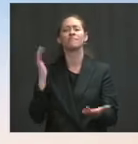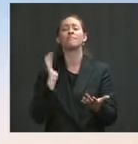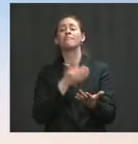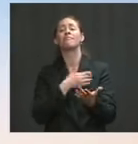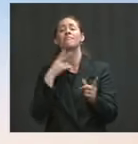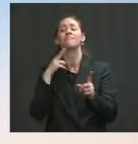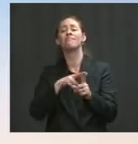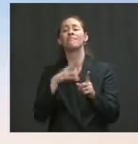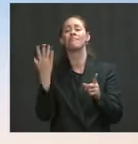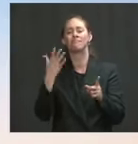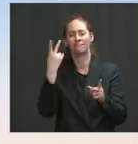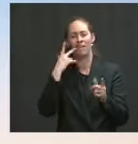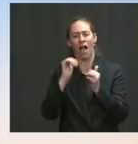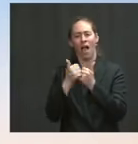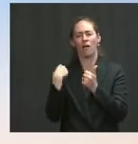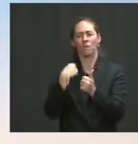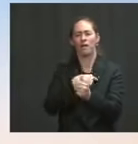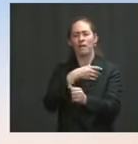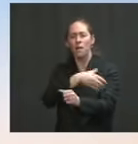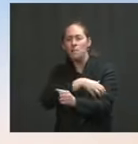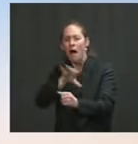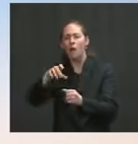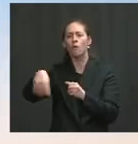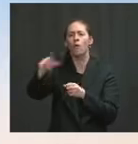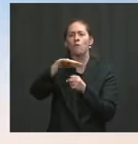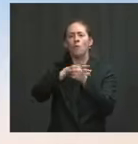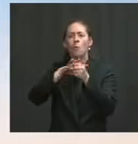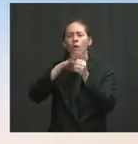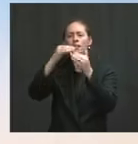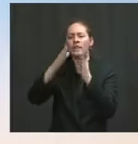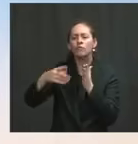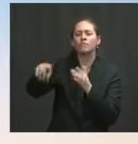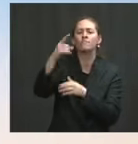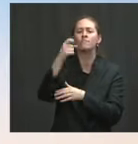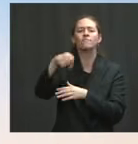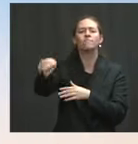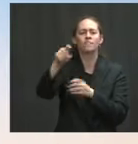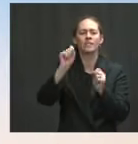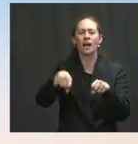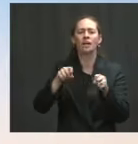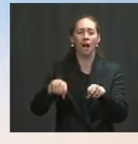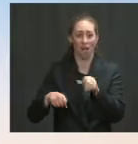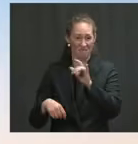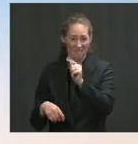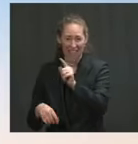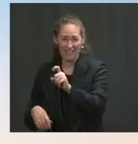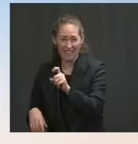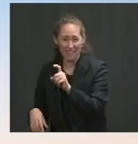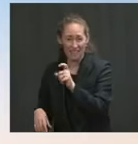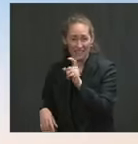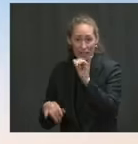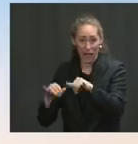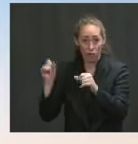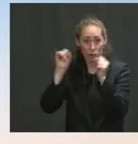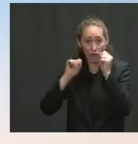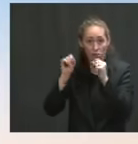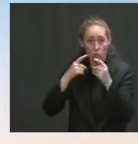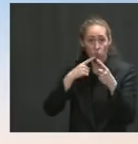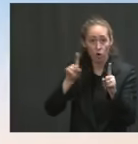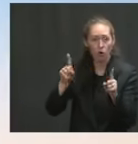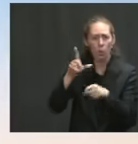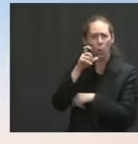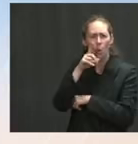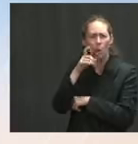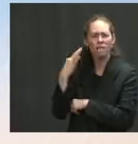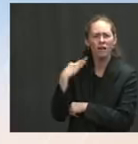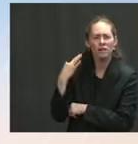empower local activists, trusted members of the community. Is it working? And who are these volunteers reaching other